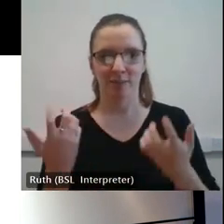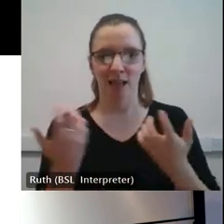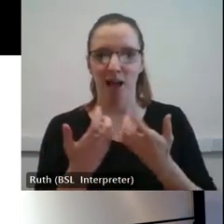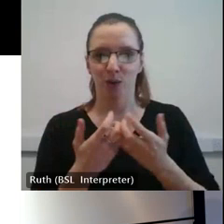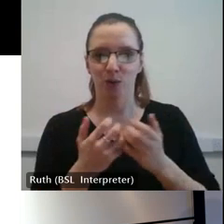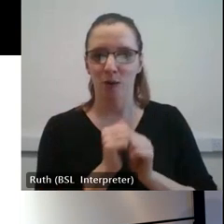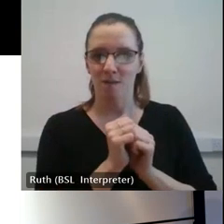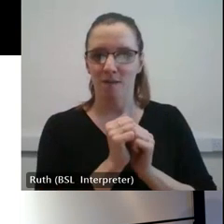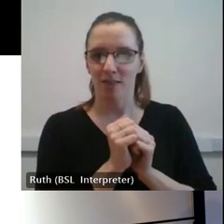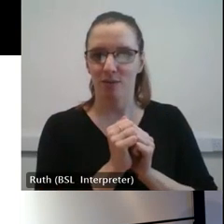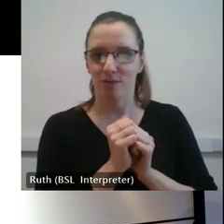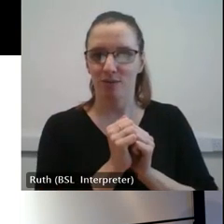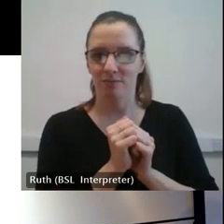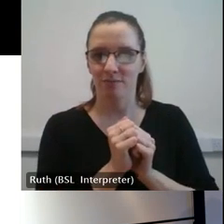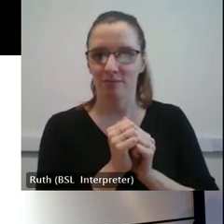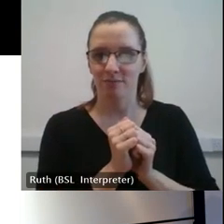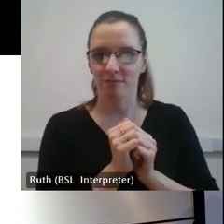put.